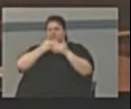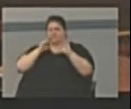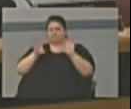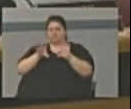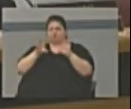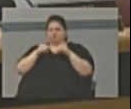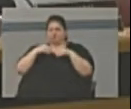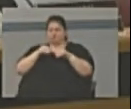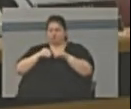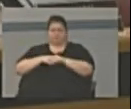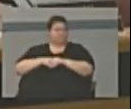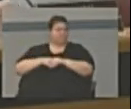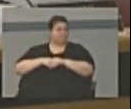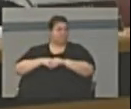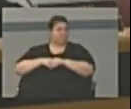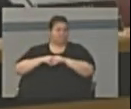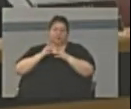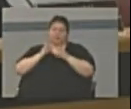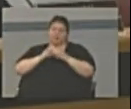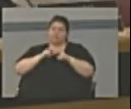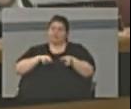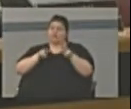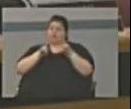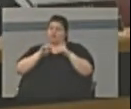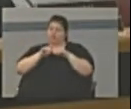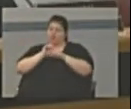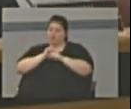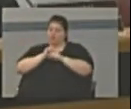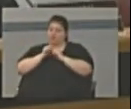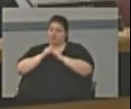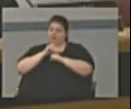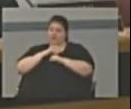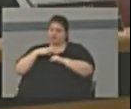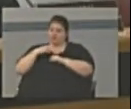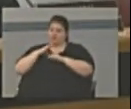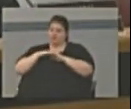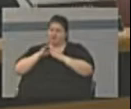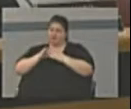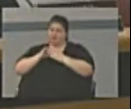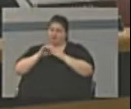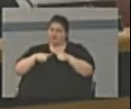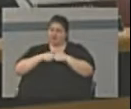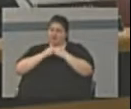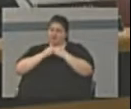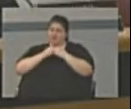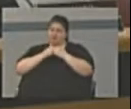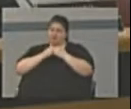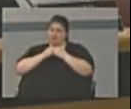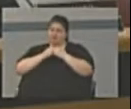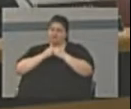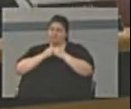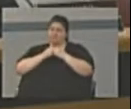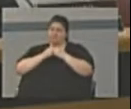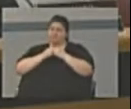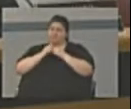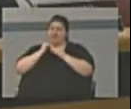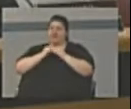look forward to working with the council on that challenge. Last, we'll continue our efforts to engage our